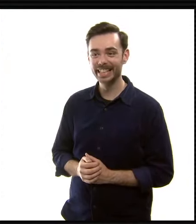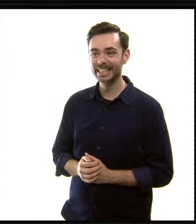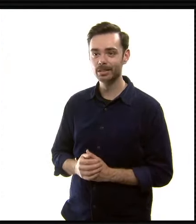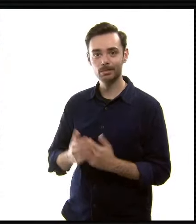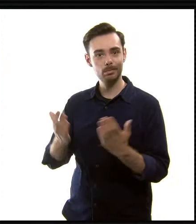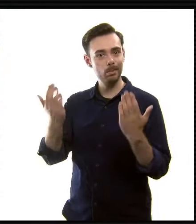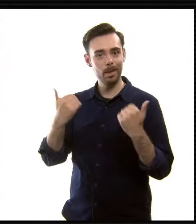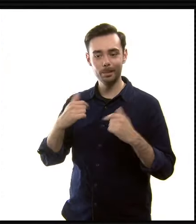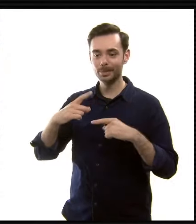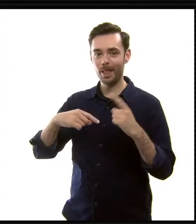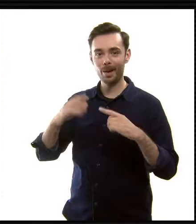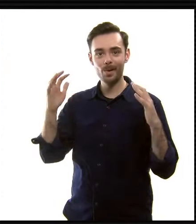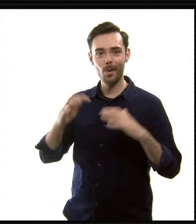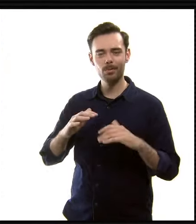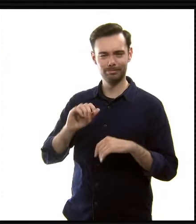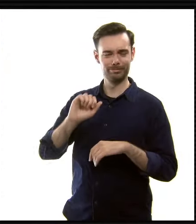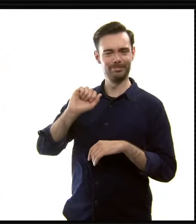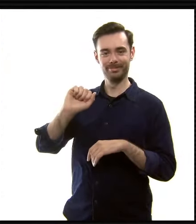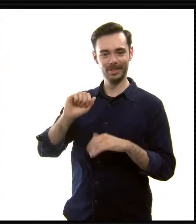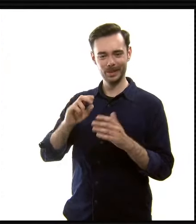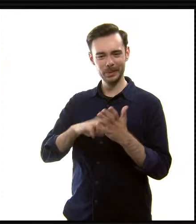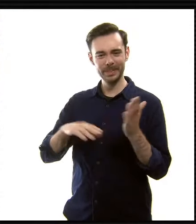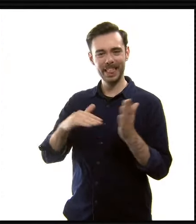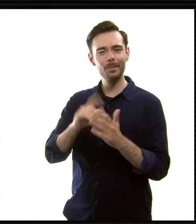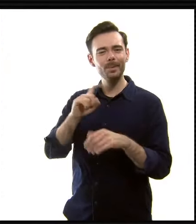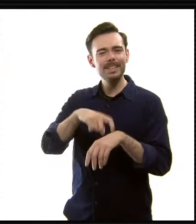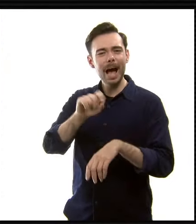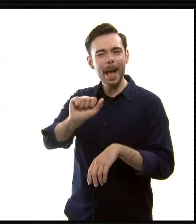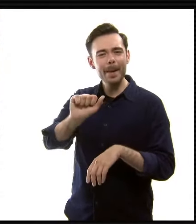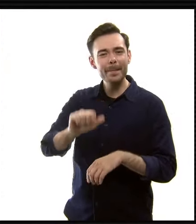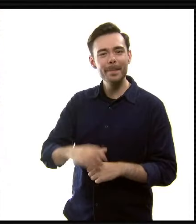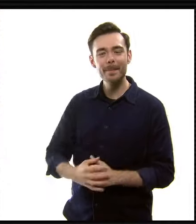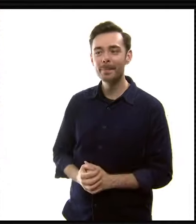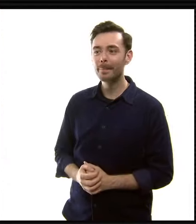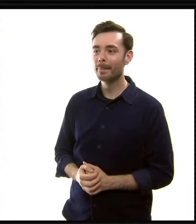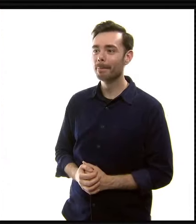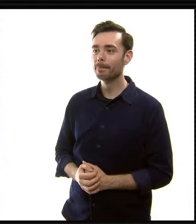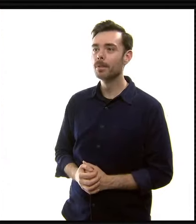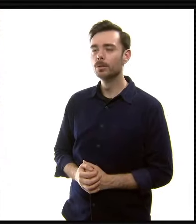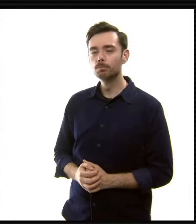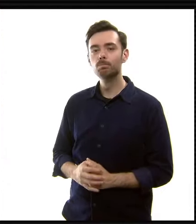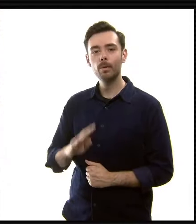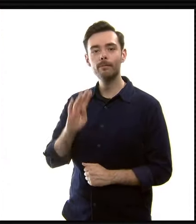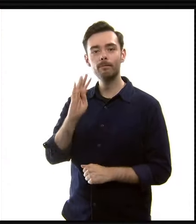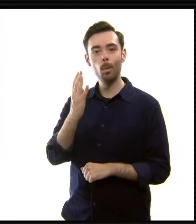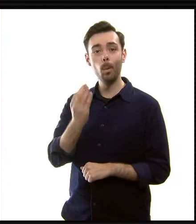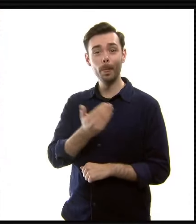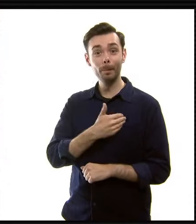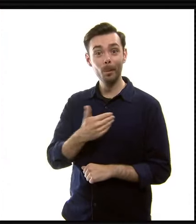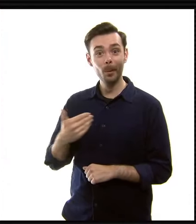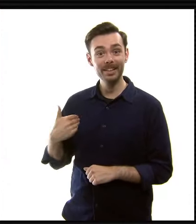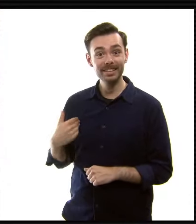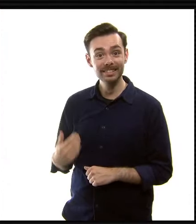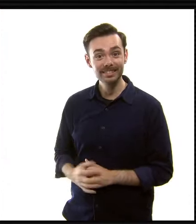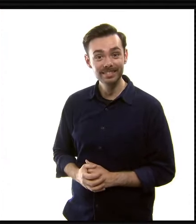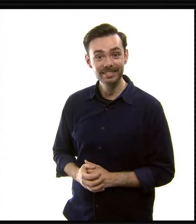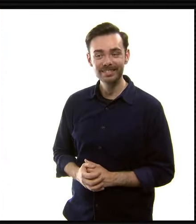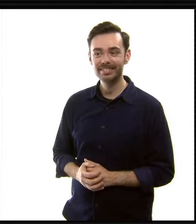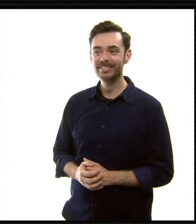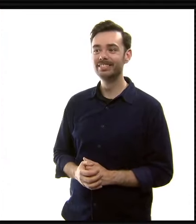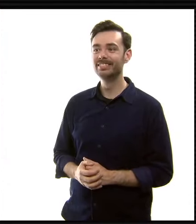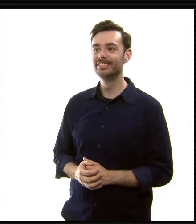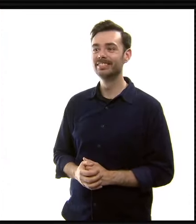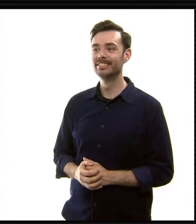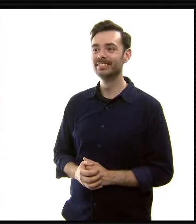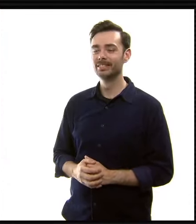LegoCon. What time is it where you are? Oh, about 4 a.m. here, but it's worth it. I've been able to watch the last